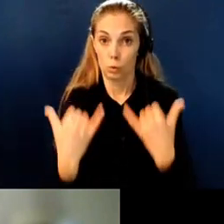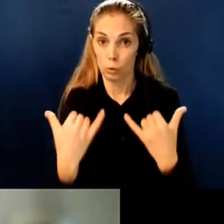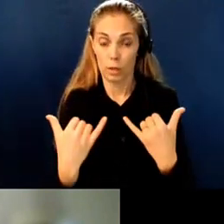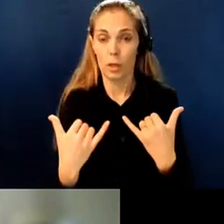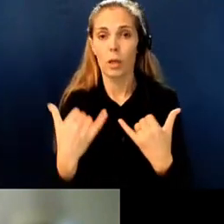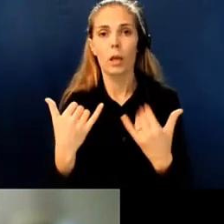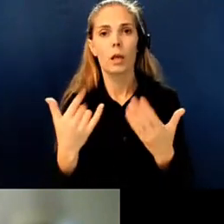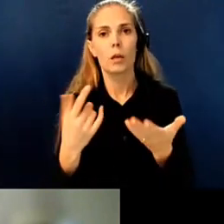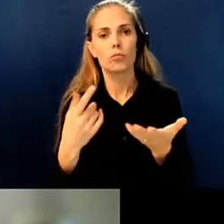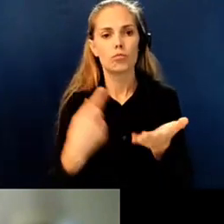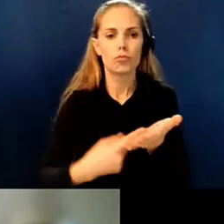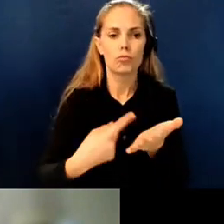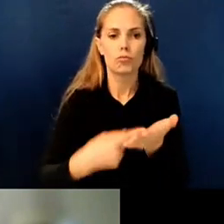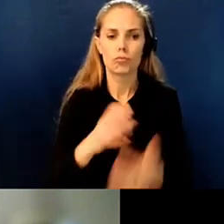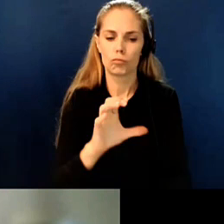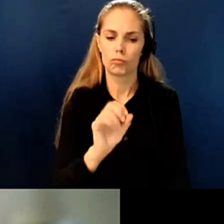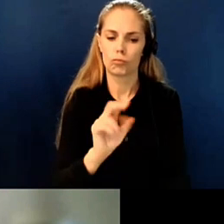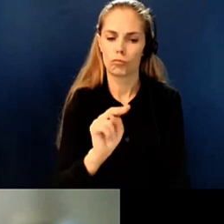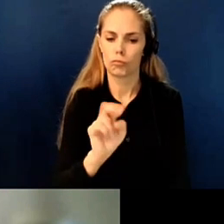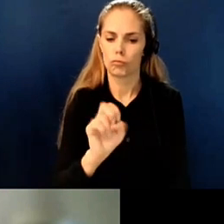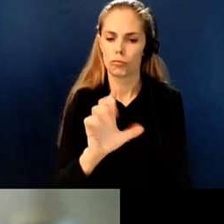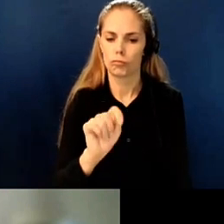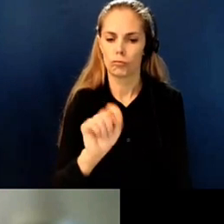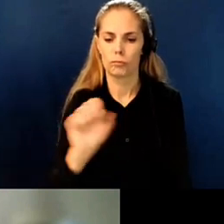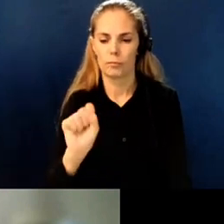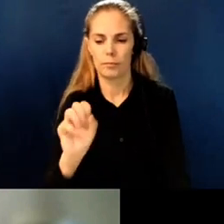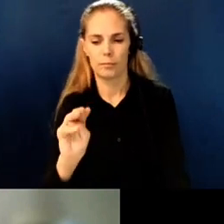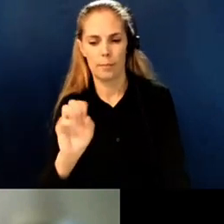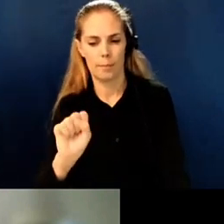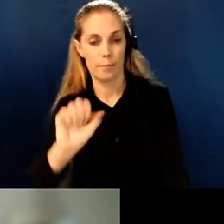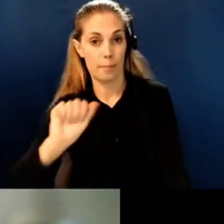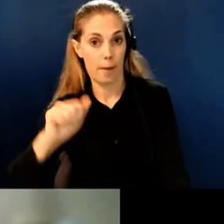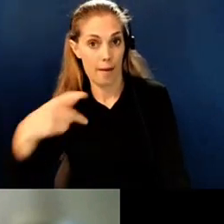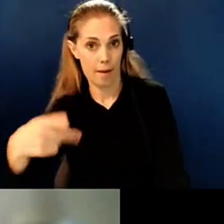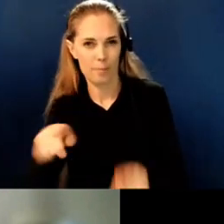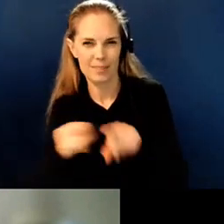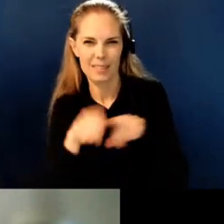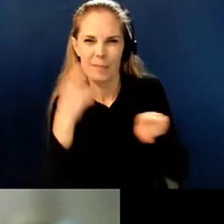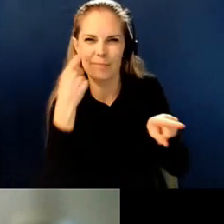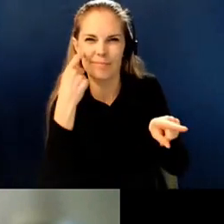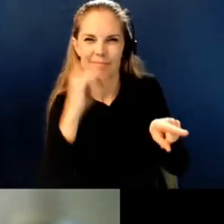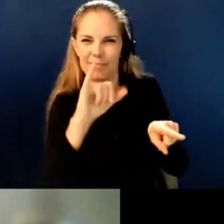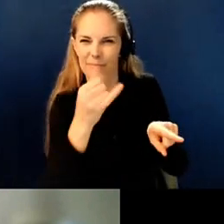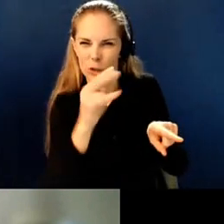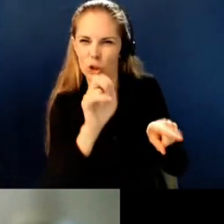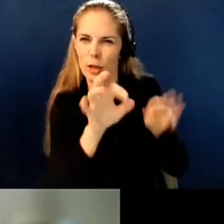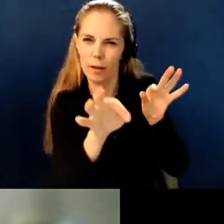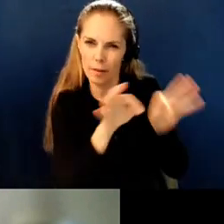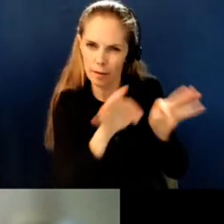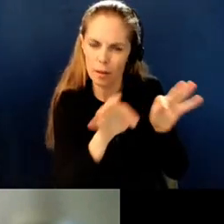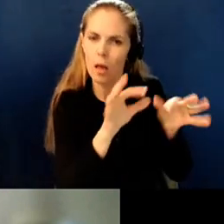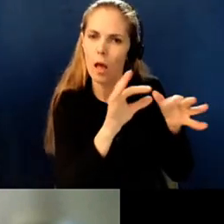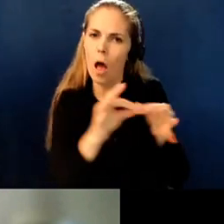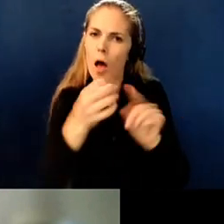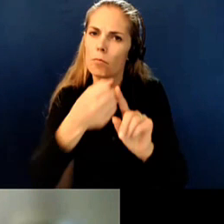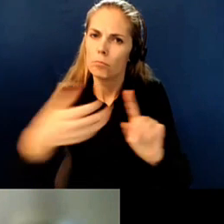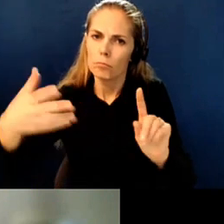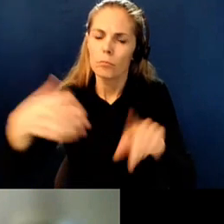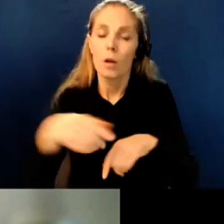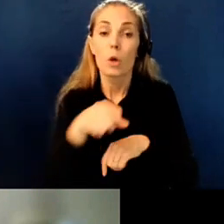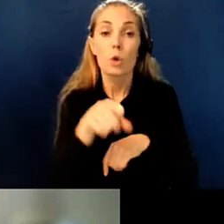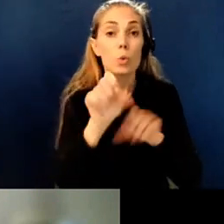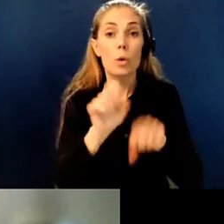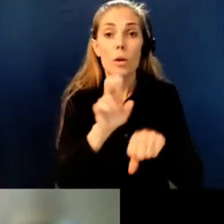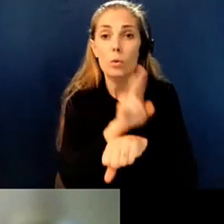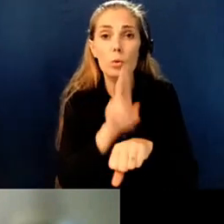Connect SMS application. And Connect SMS is a texting application, and you can log in with your desktop, you can log in with your laptop, your tablet,